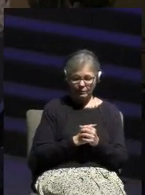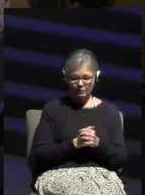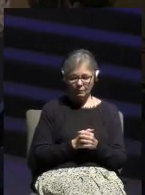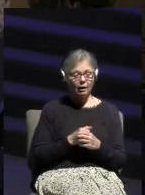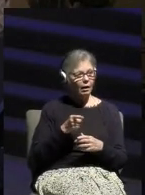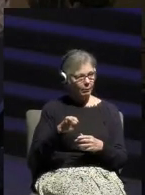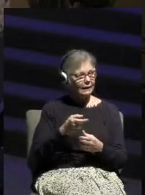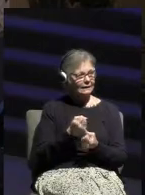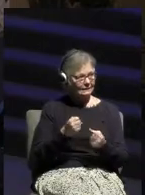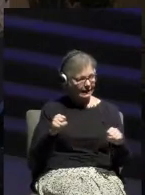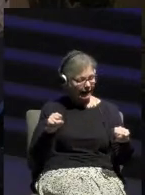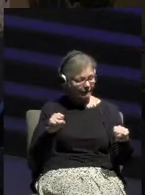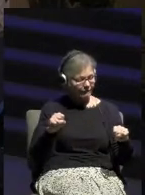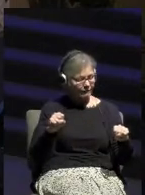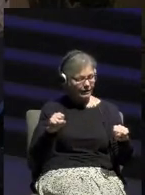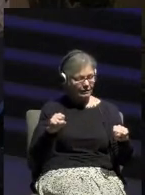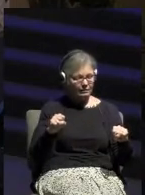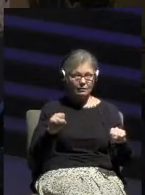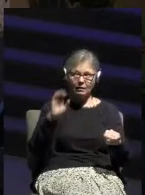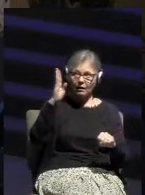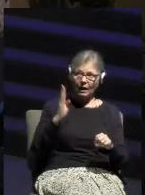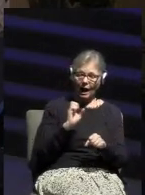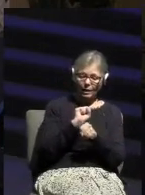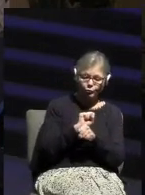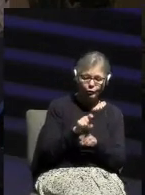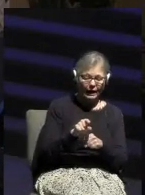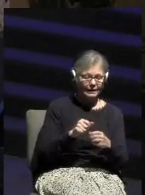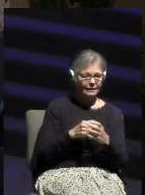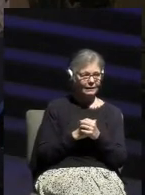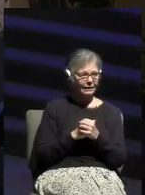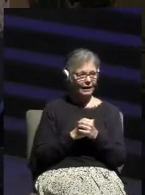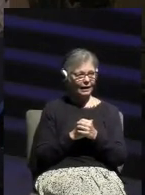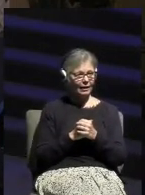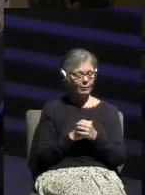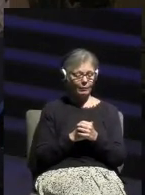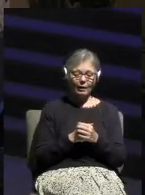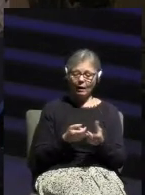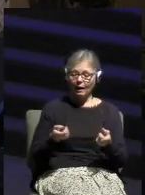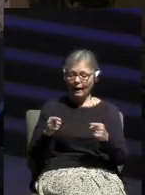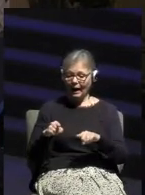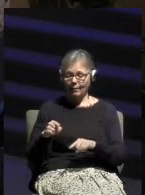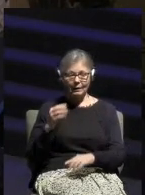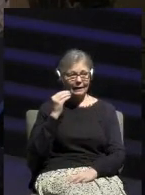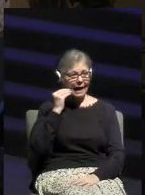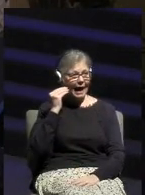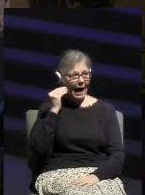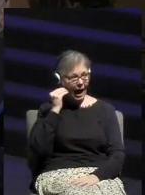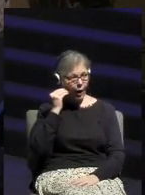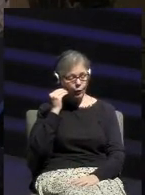miraculous protection of God, and he was on house arrest for 2 years,